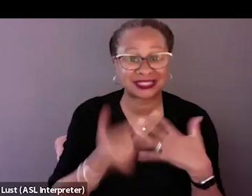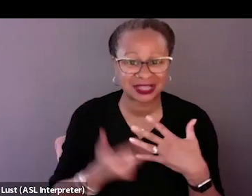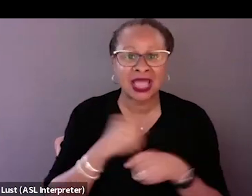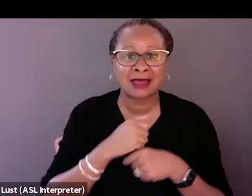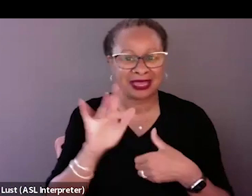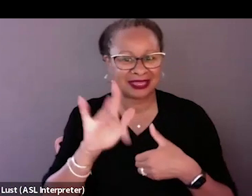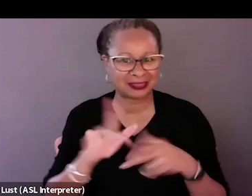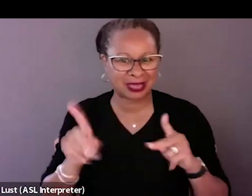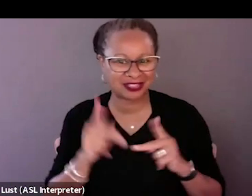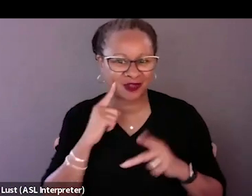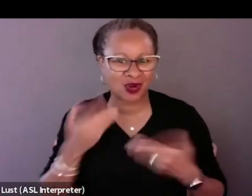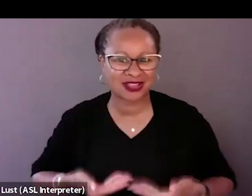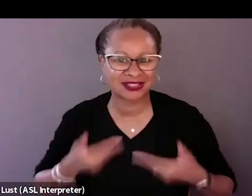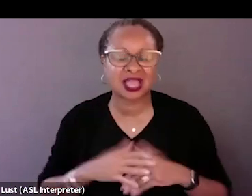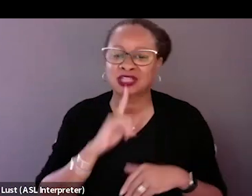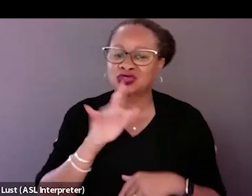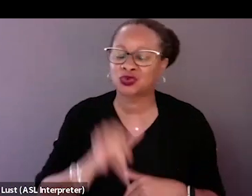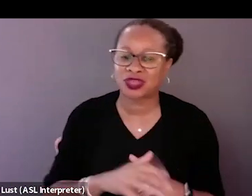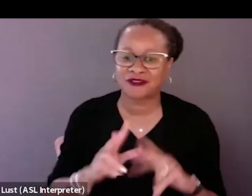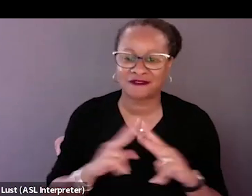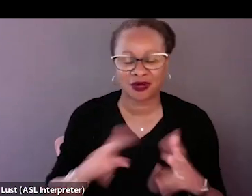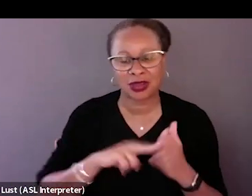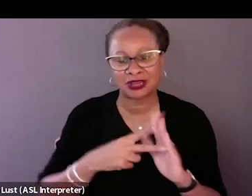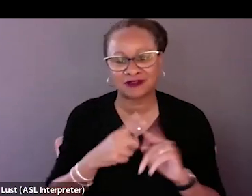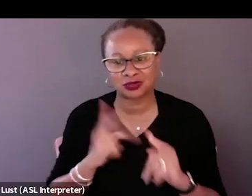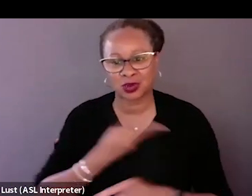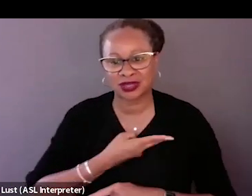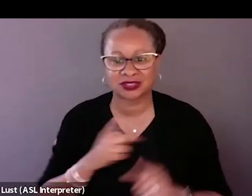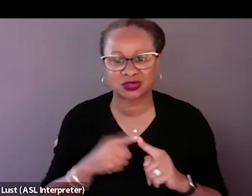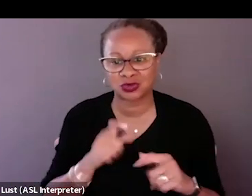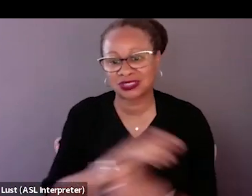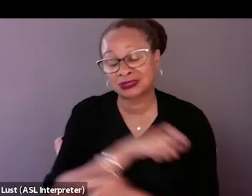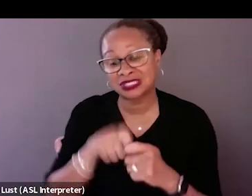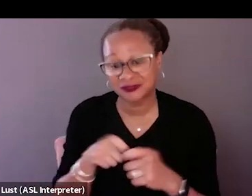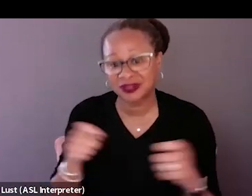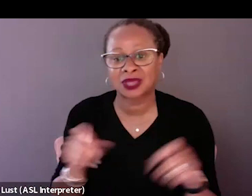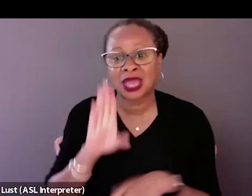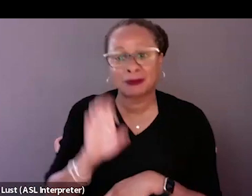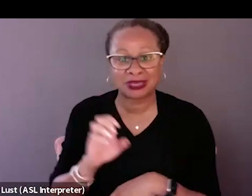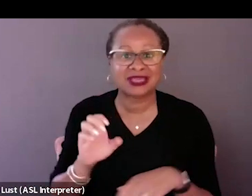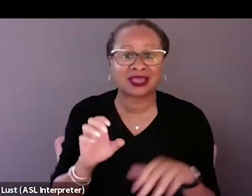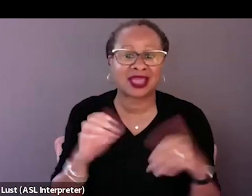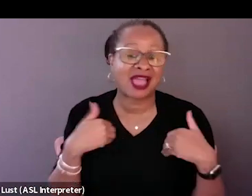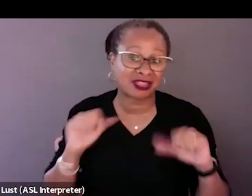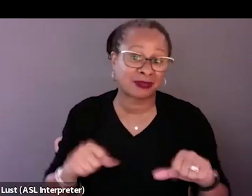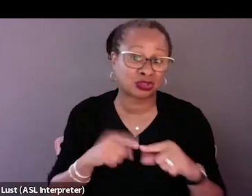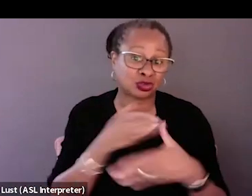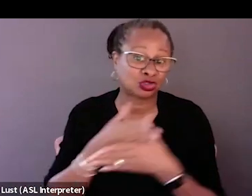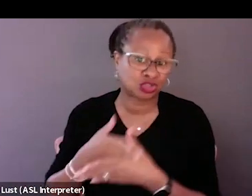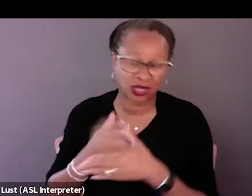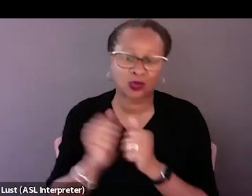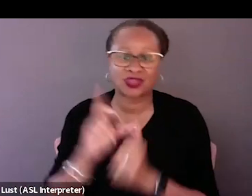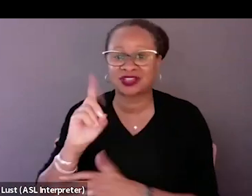for us. It's really, really meaningful to us to specifically be able to share this film with our